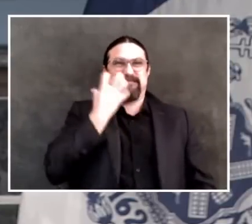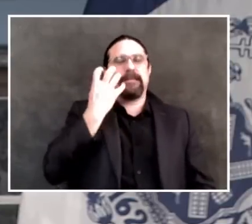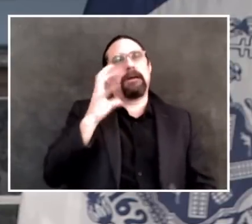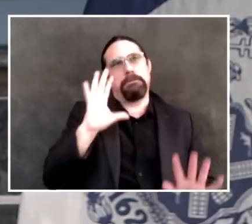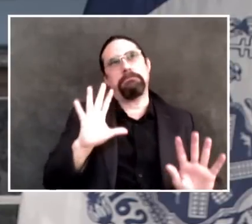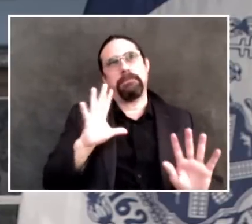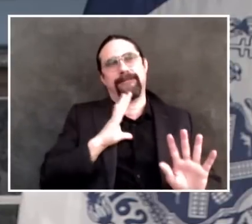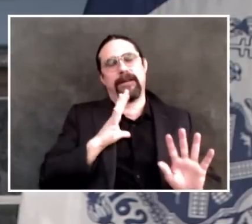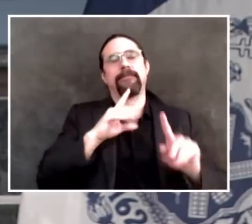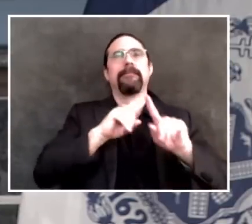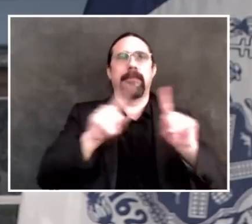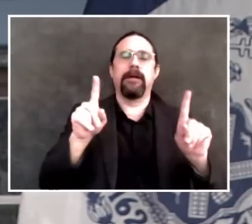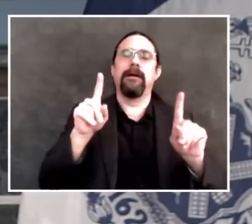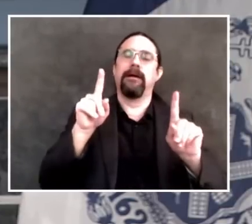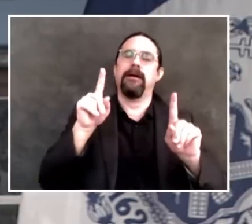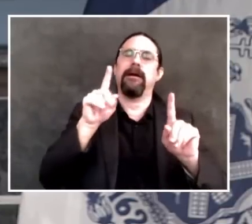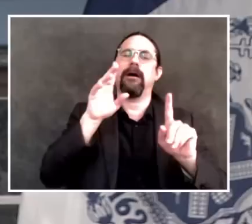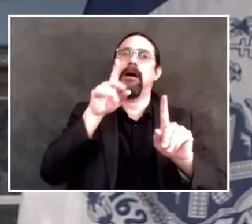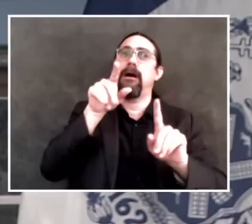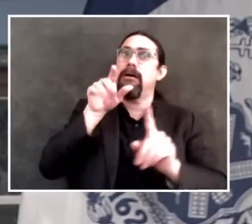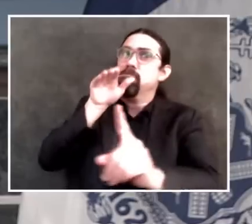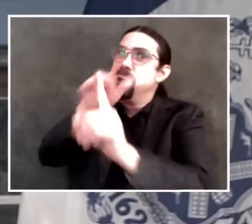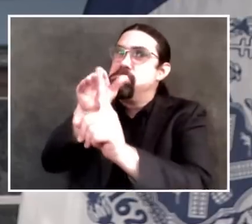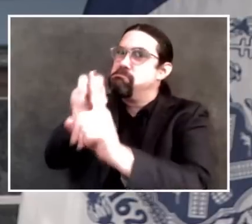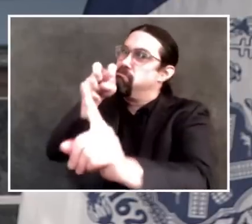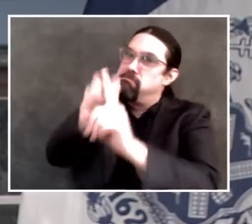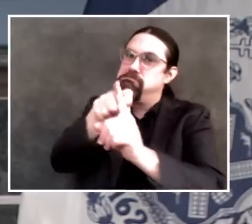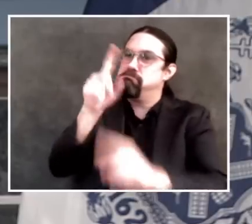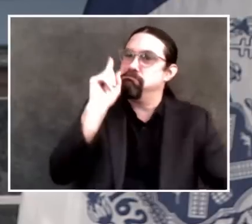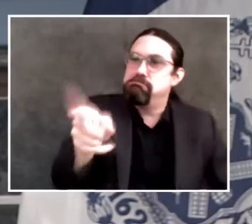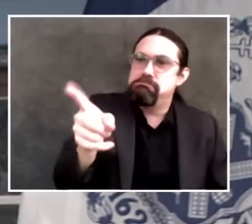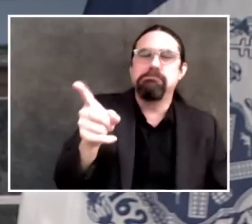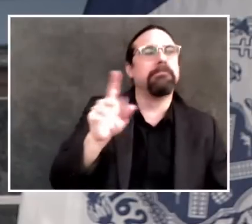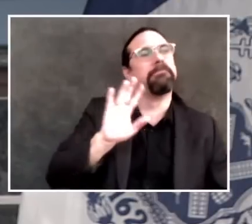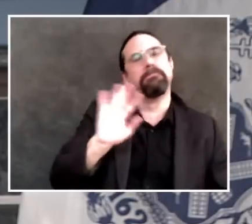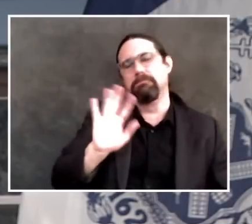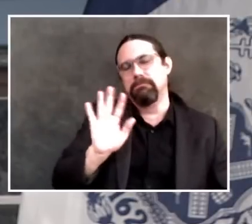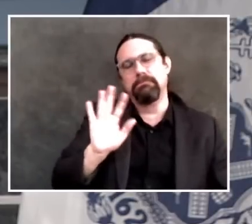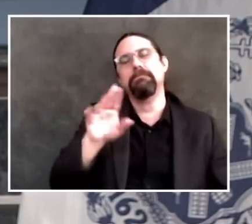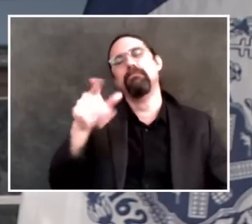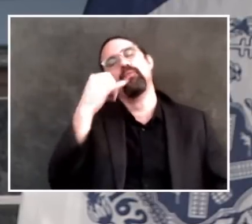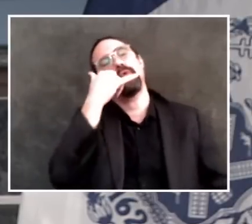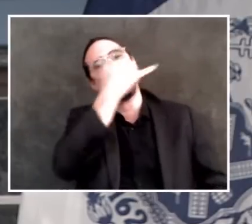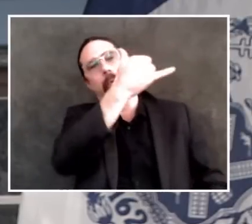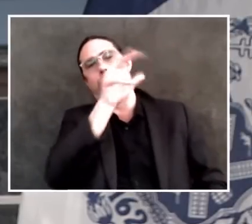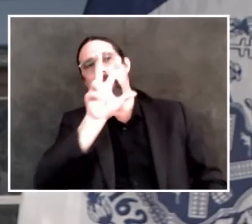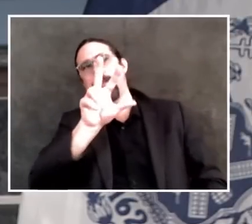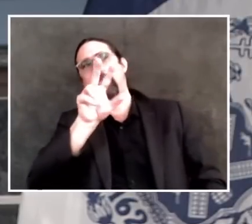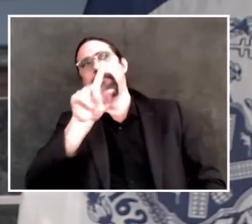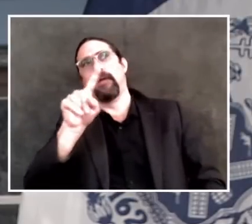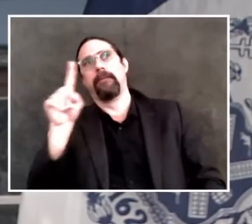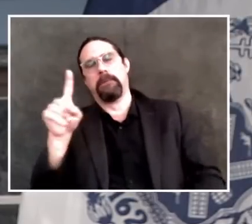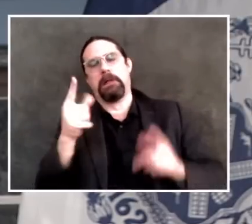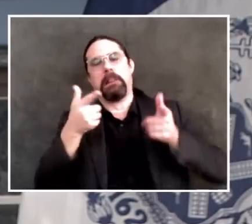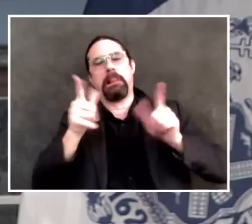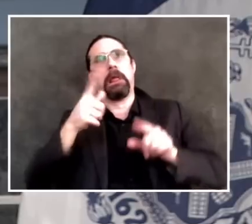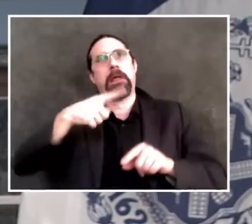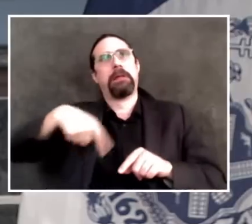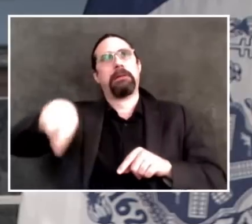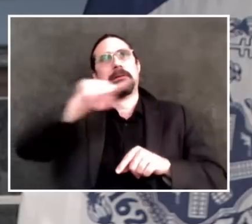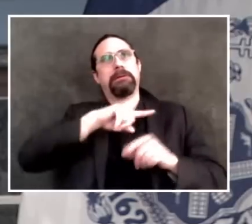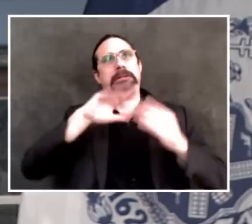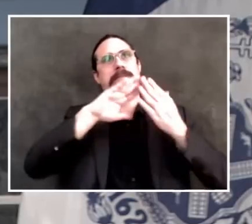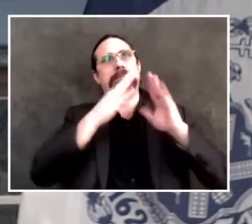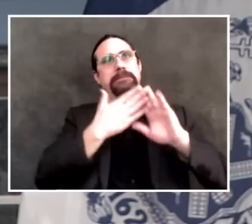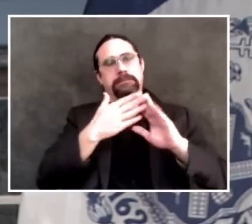have to say, I guess you don't think it's that much of a problem. So seriously, all it takes is a call to 311, and then